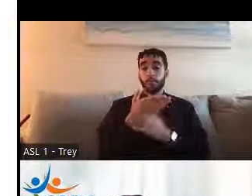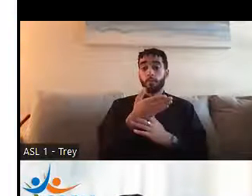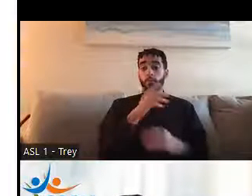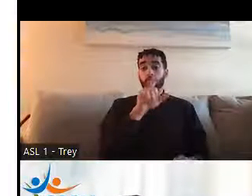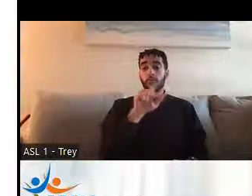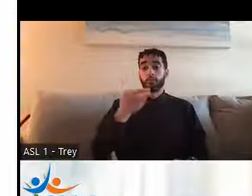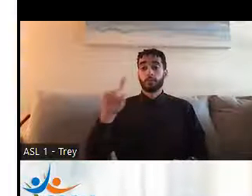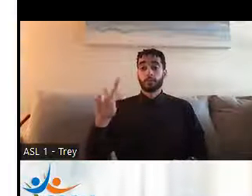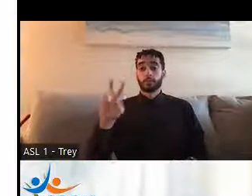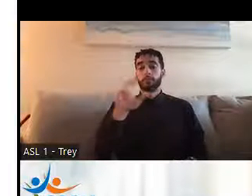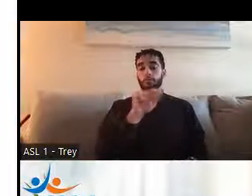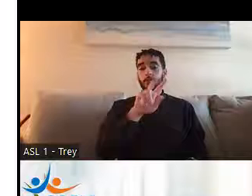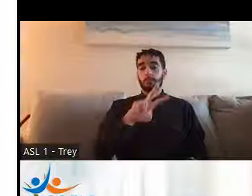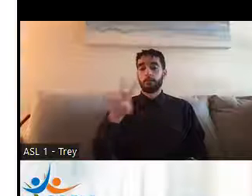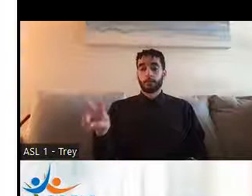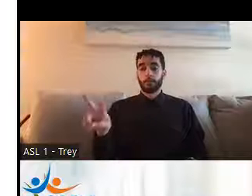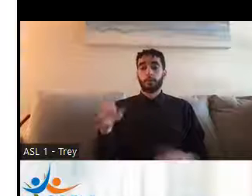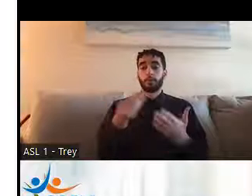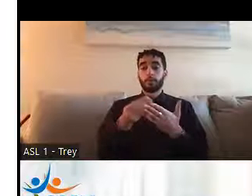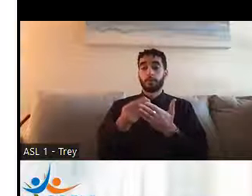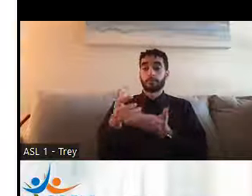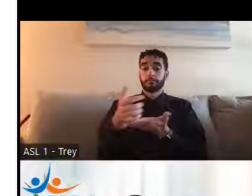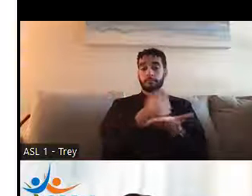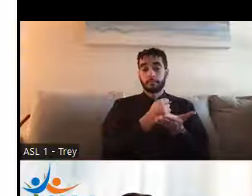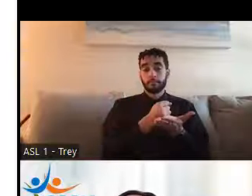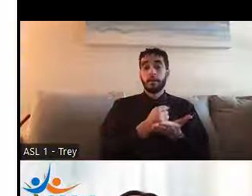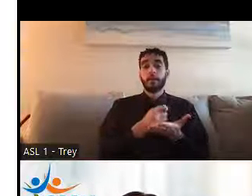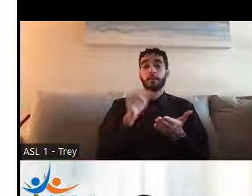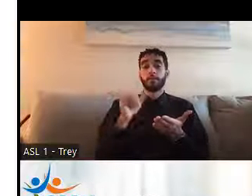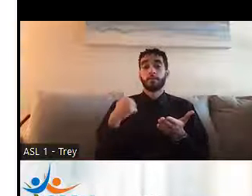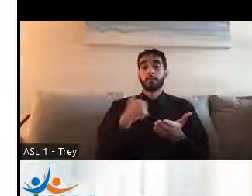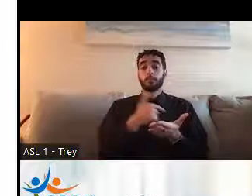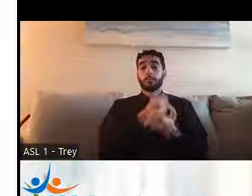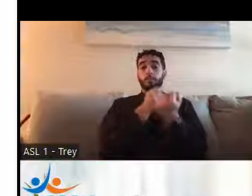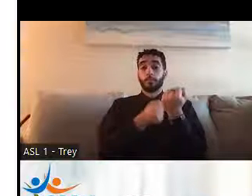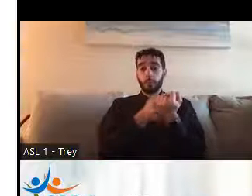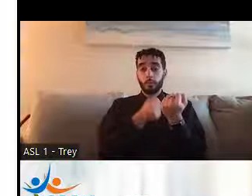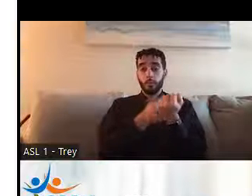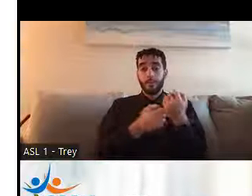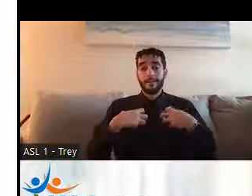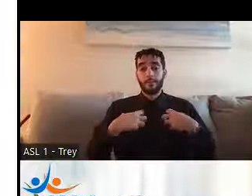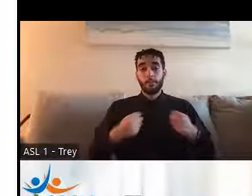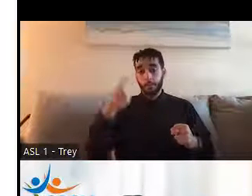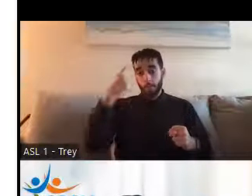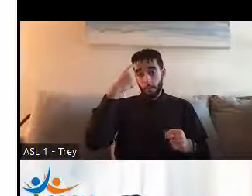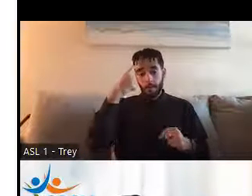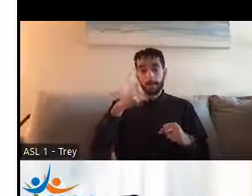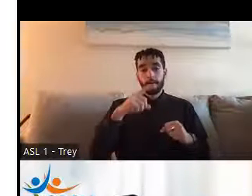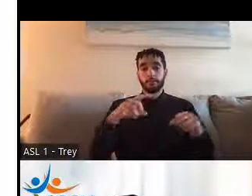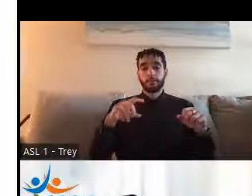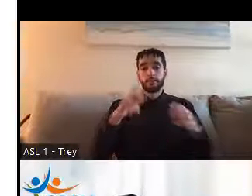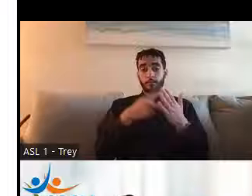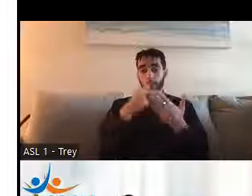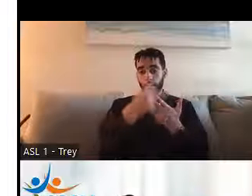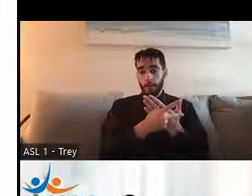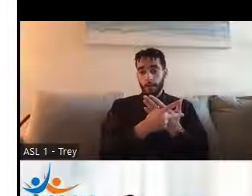program received $10 million to run the Healthy Brain Initiative project for a second time. So in 2023, we were able to